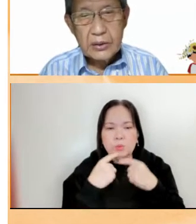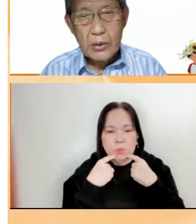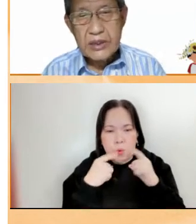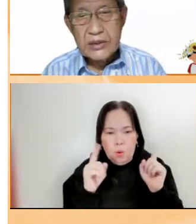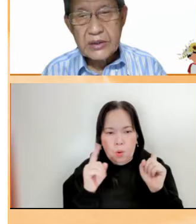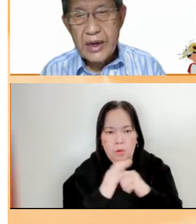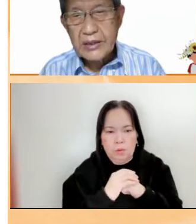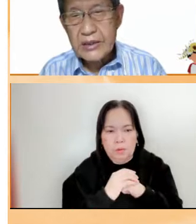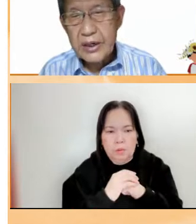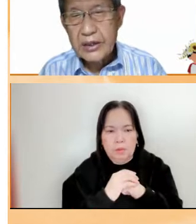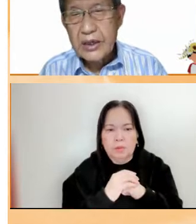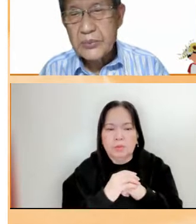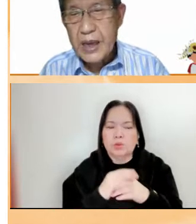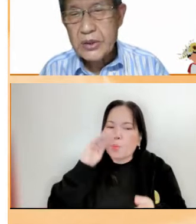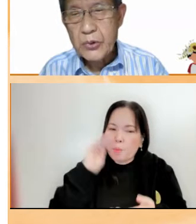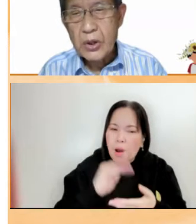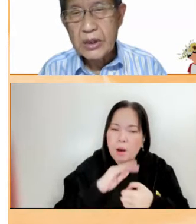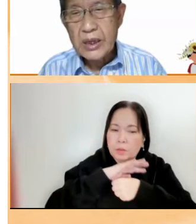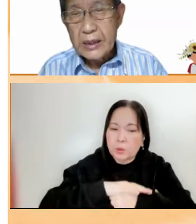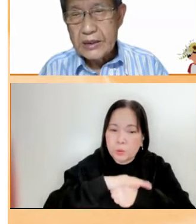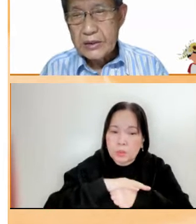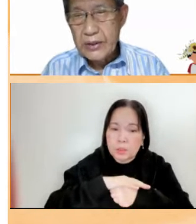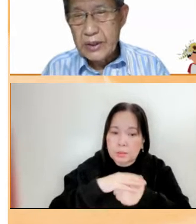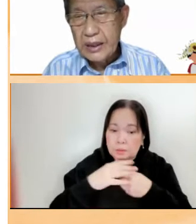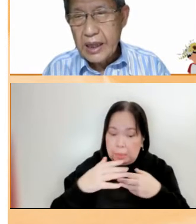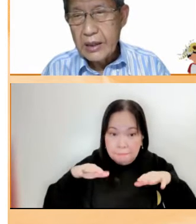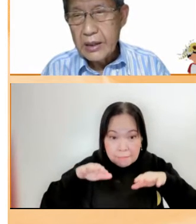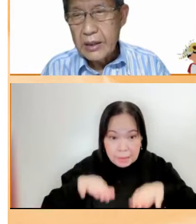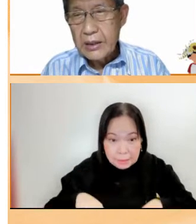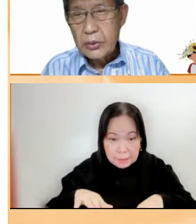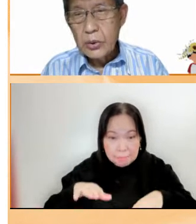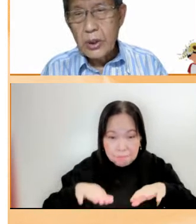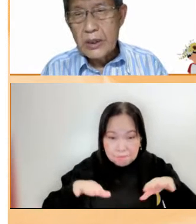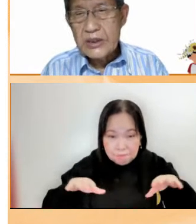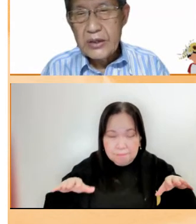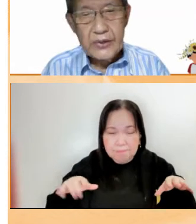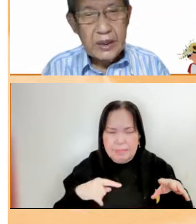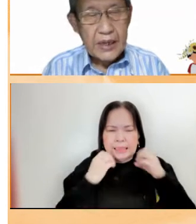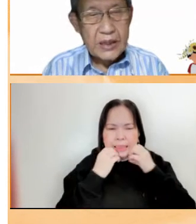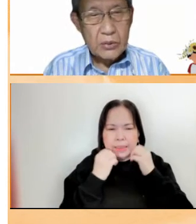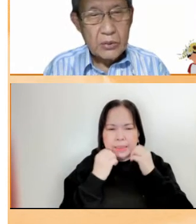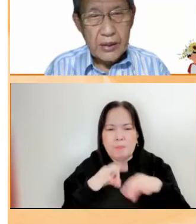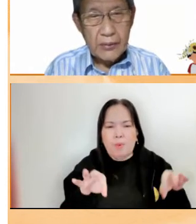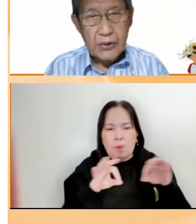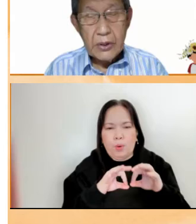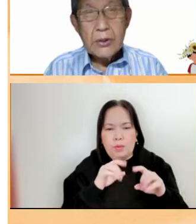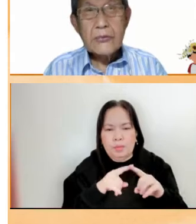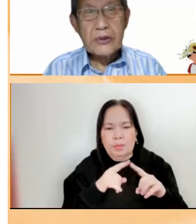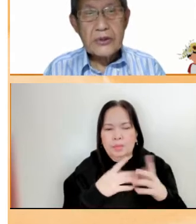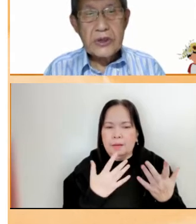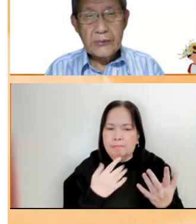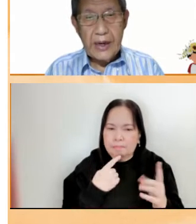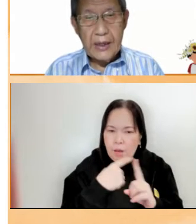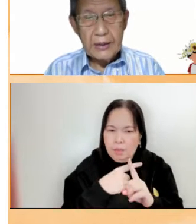Decreasing toxic stress as early as possible is critical to achieving the best outcome.